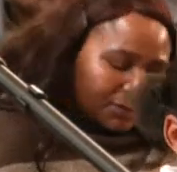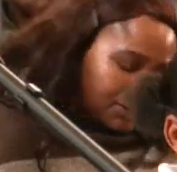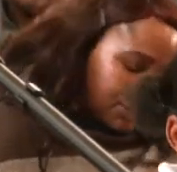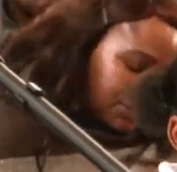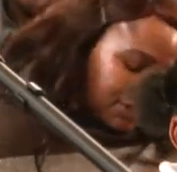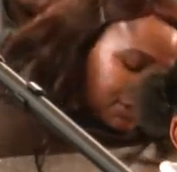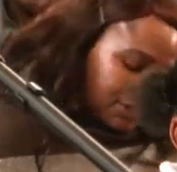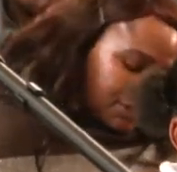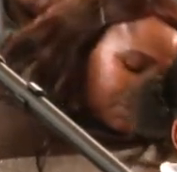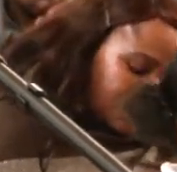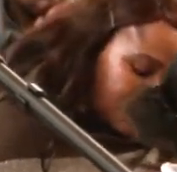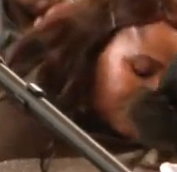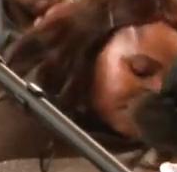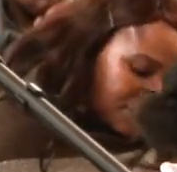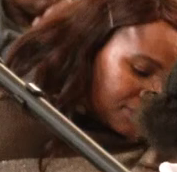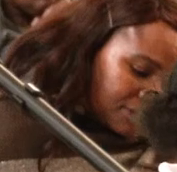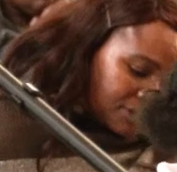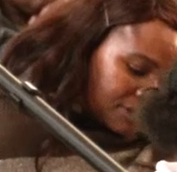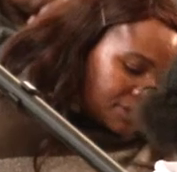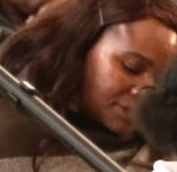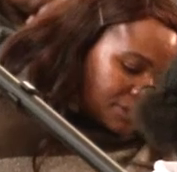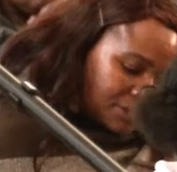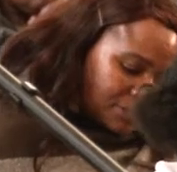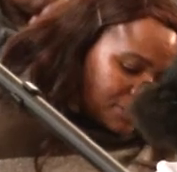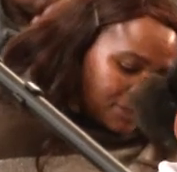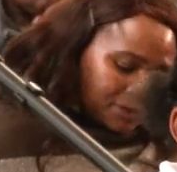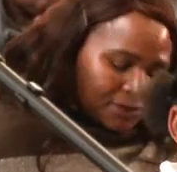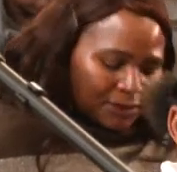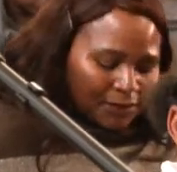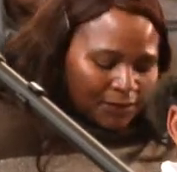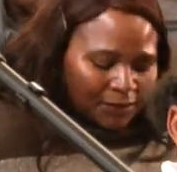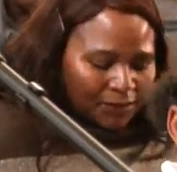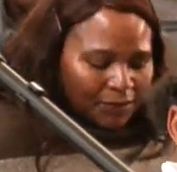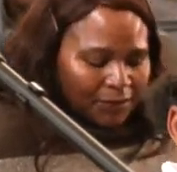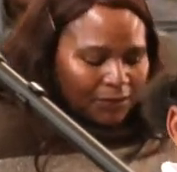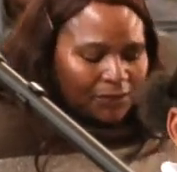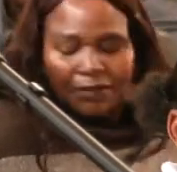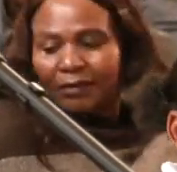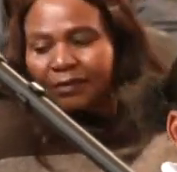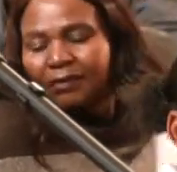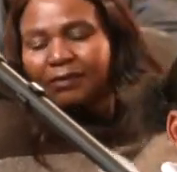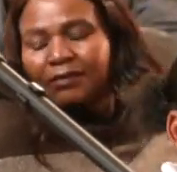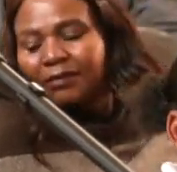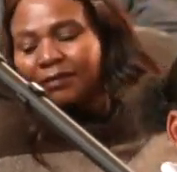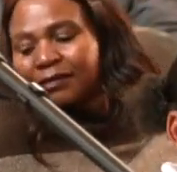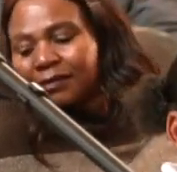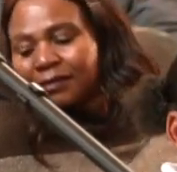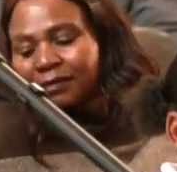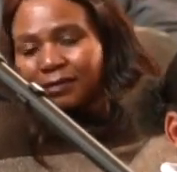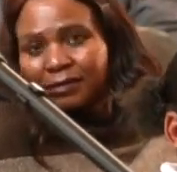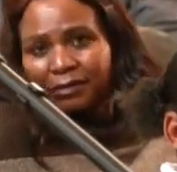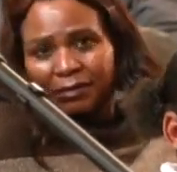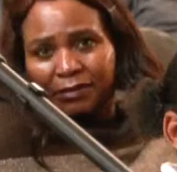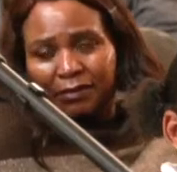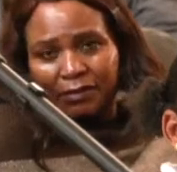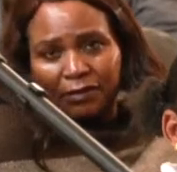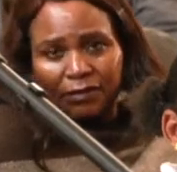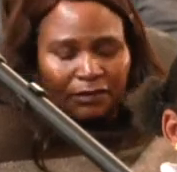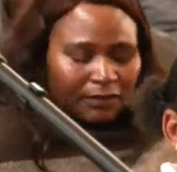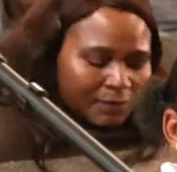gauteng I would like to add the following that this bill is